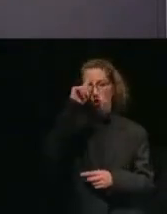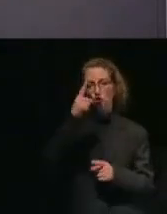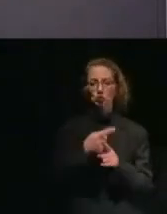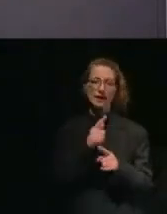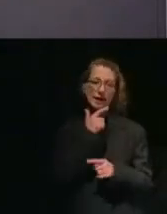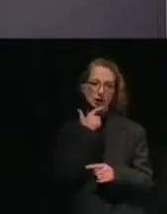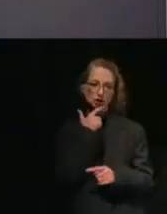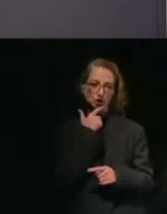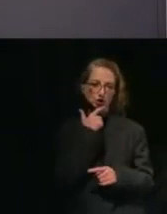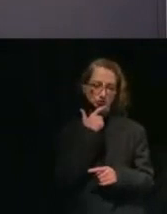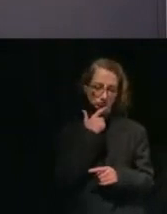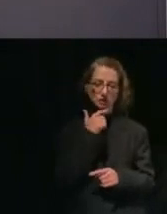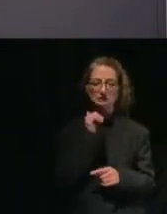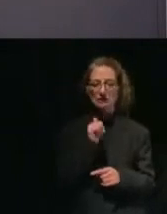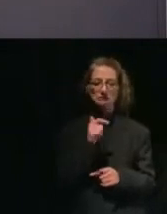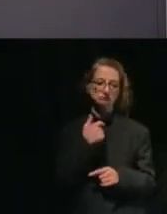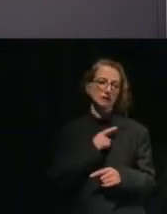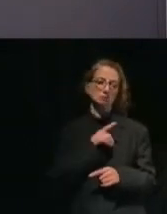question